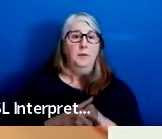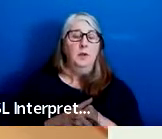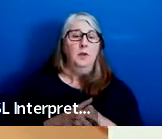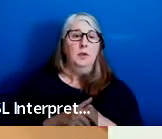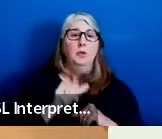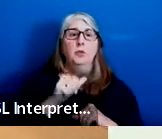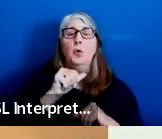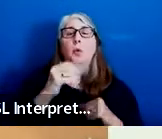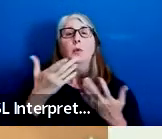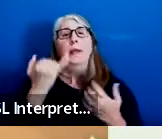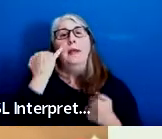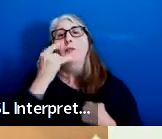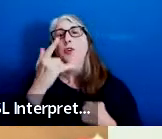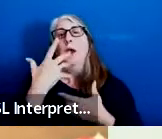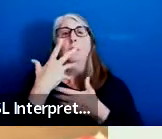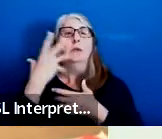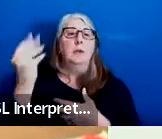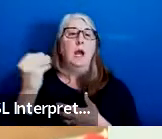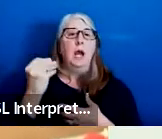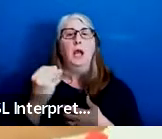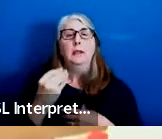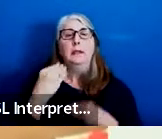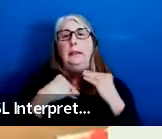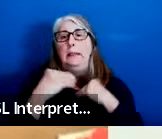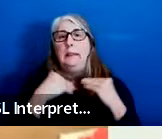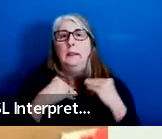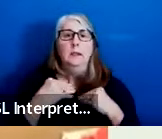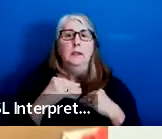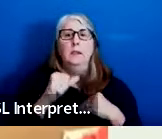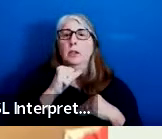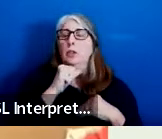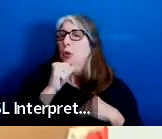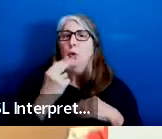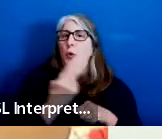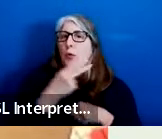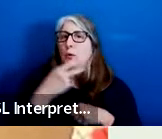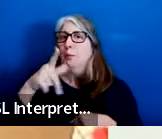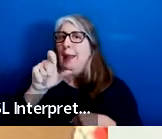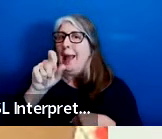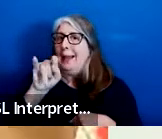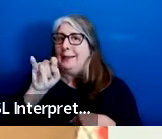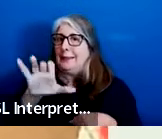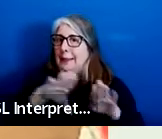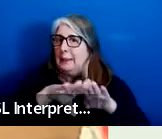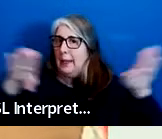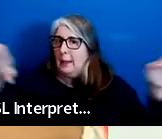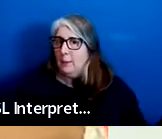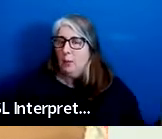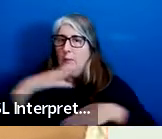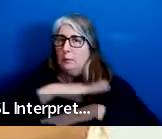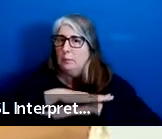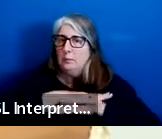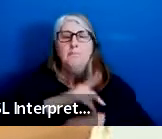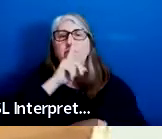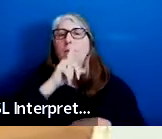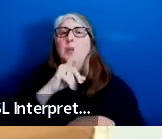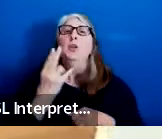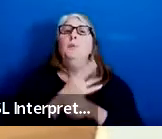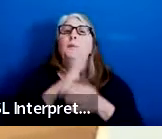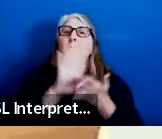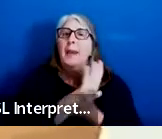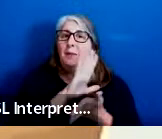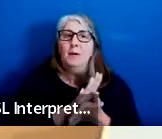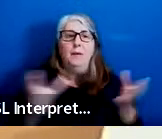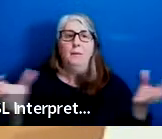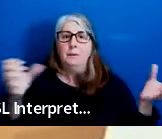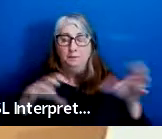doing your backyard crab feast, or if you're doing all your newspapers, after everybody eats, you can just wrap that up and put that straight into the composting cart. And we